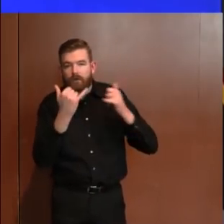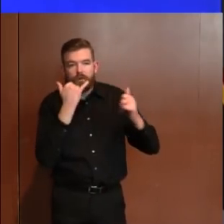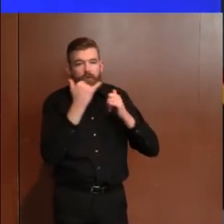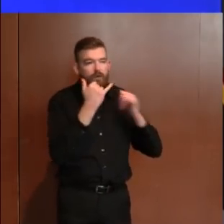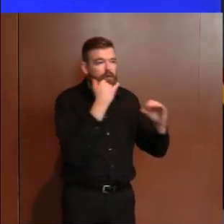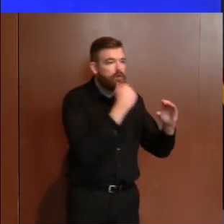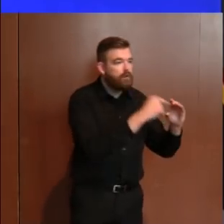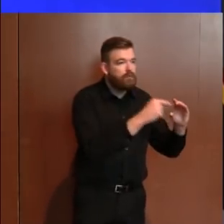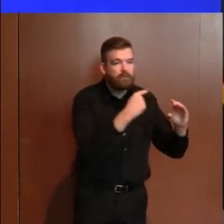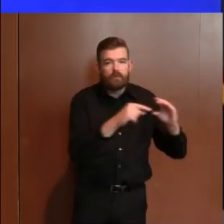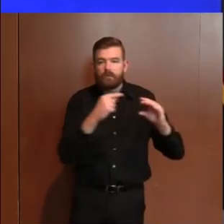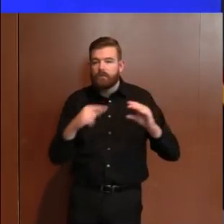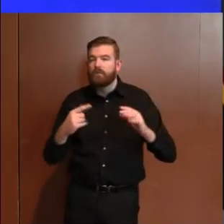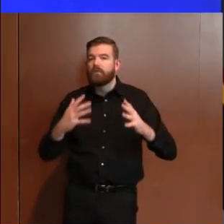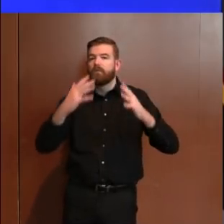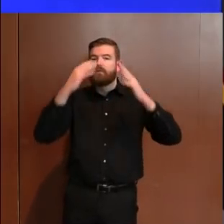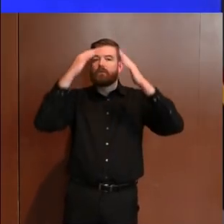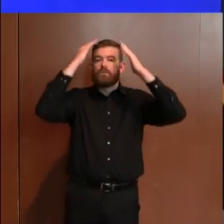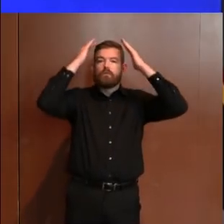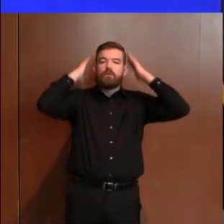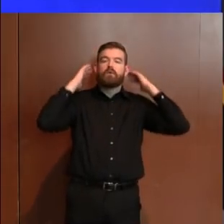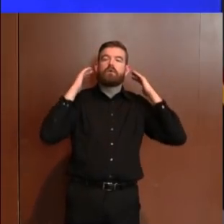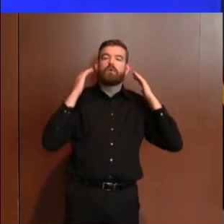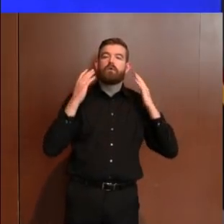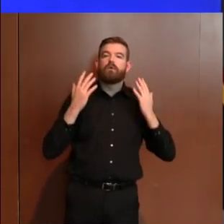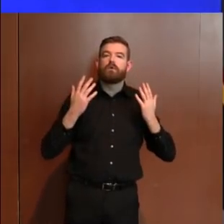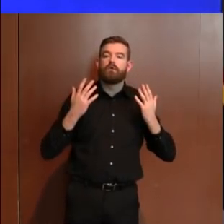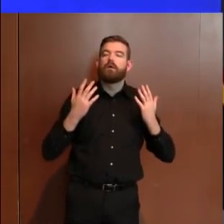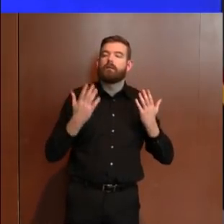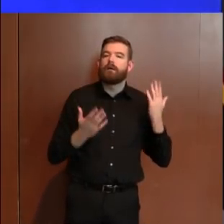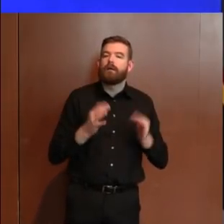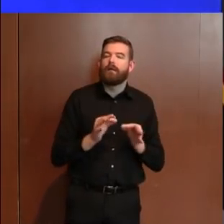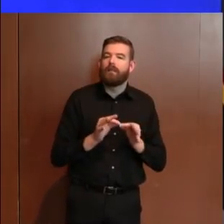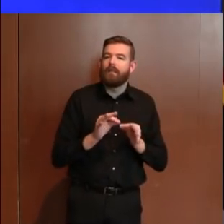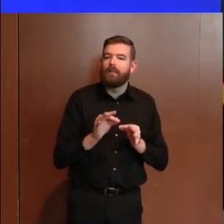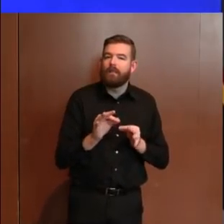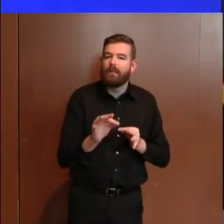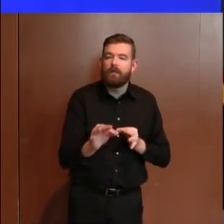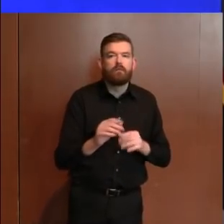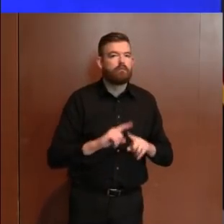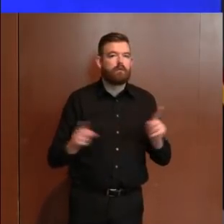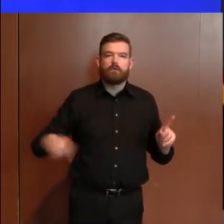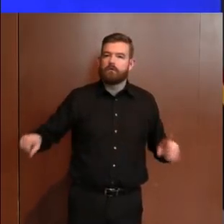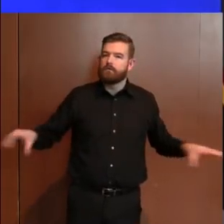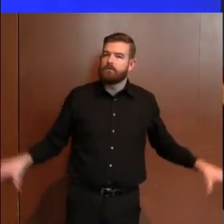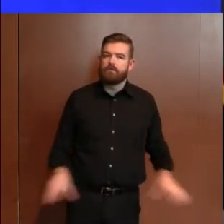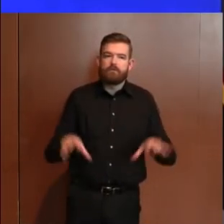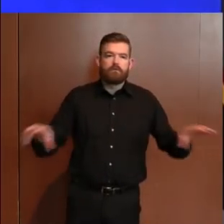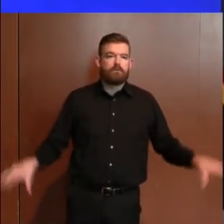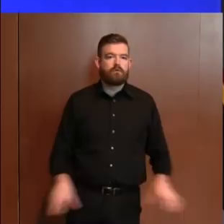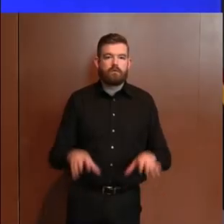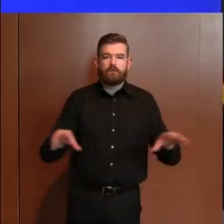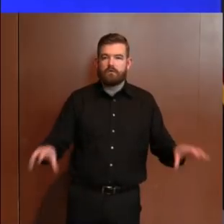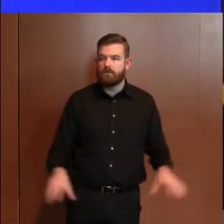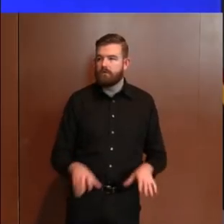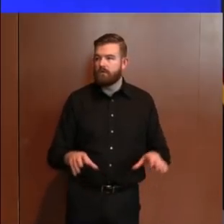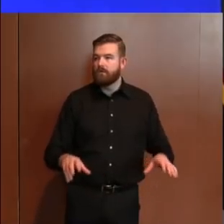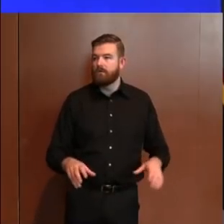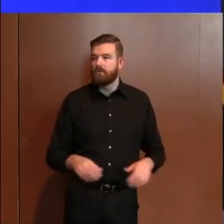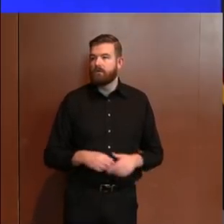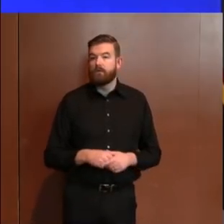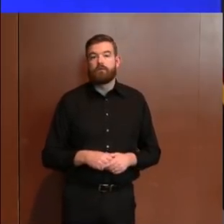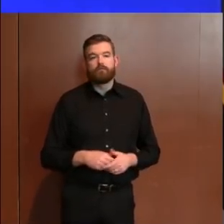if it takes a little bit longer, I promise you that. So with that, the leader of an extraordinary group of folks who are doing everything they can,